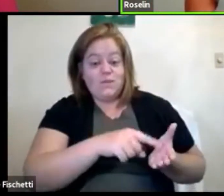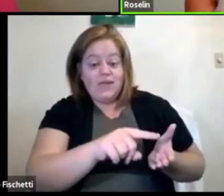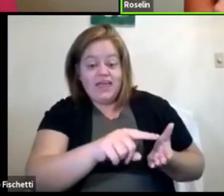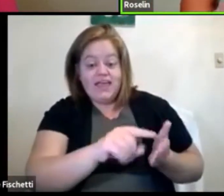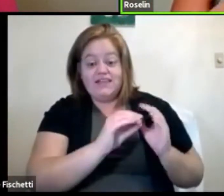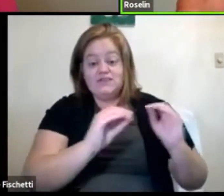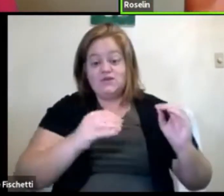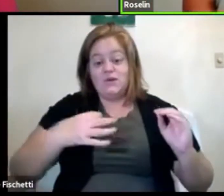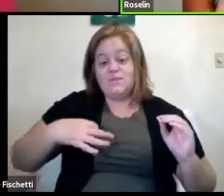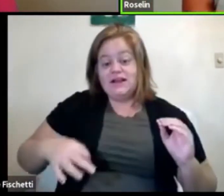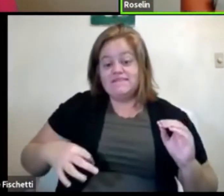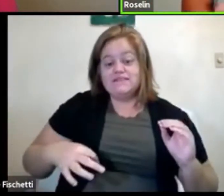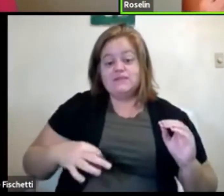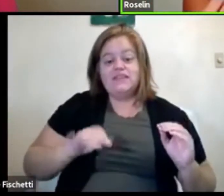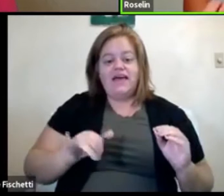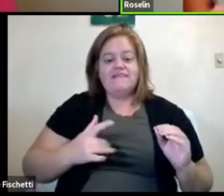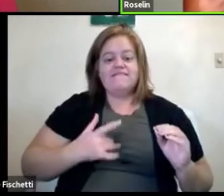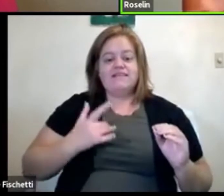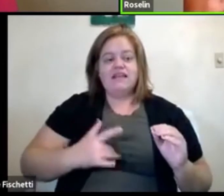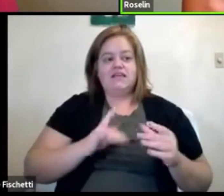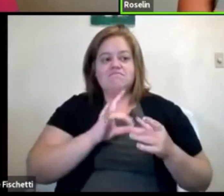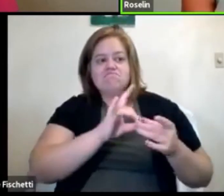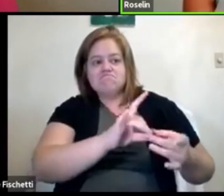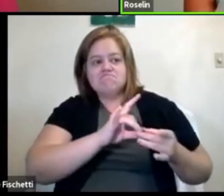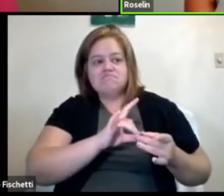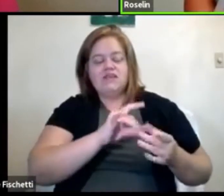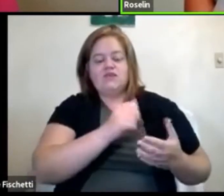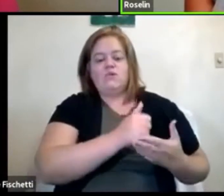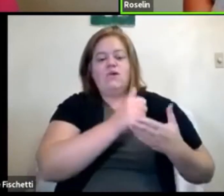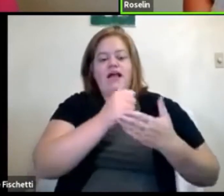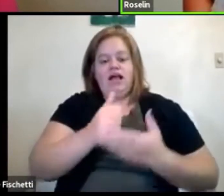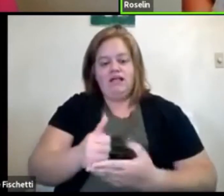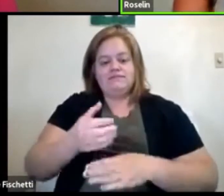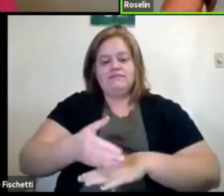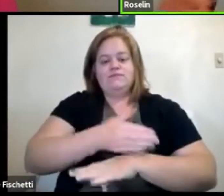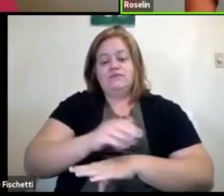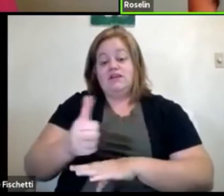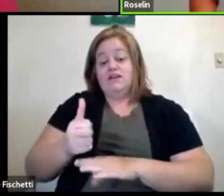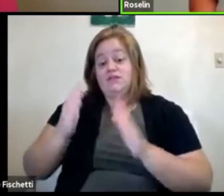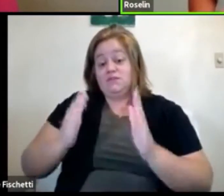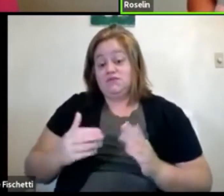or just the satisfaction that you actually help somebody else. So I